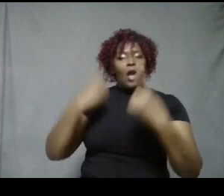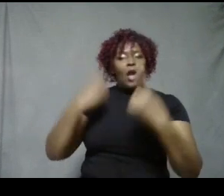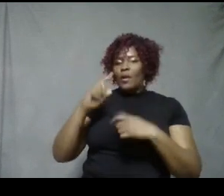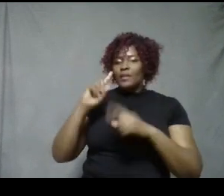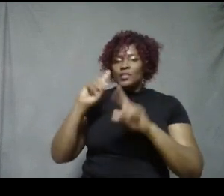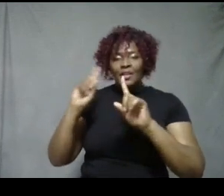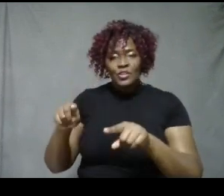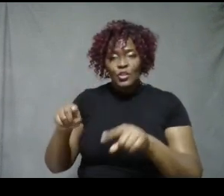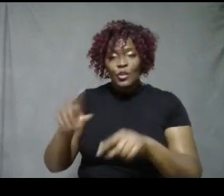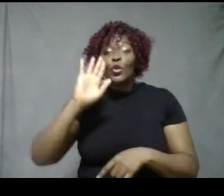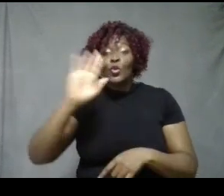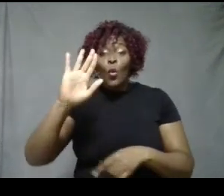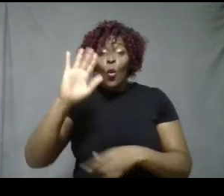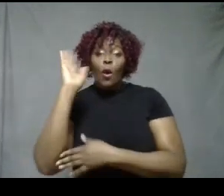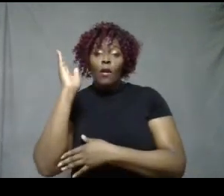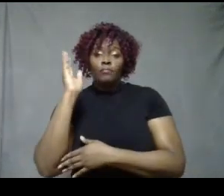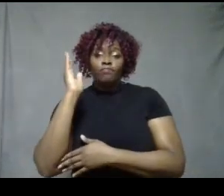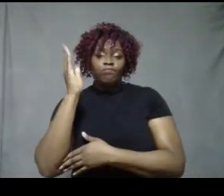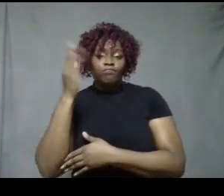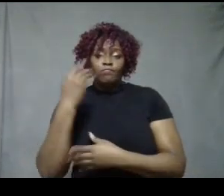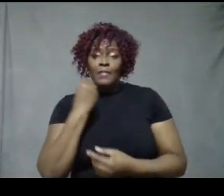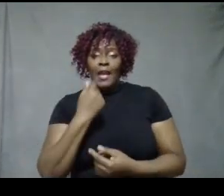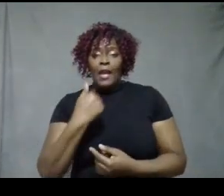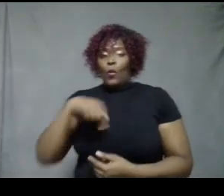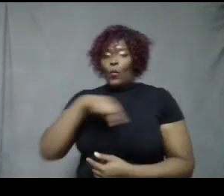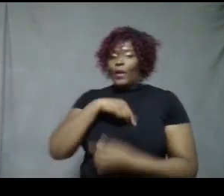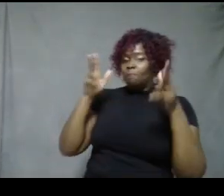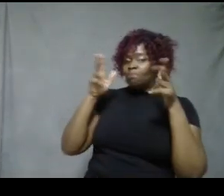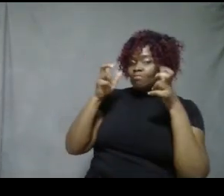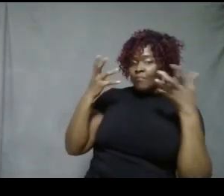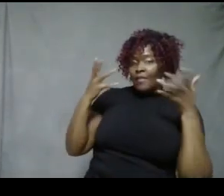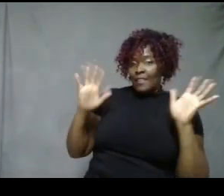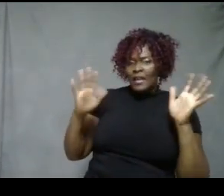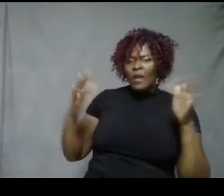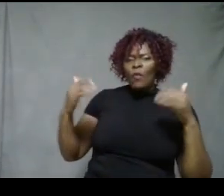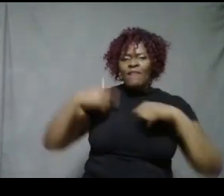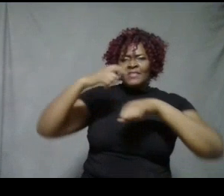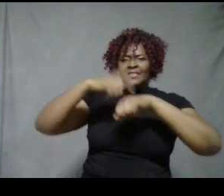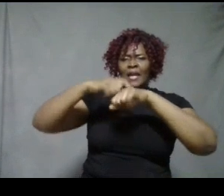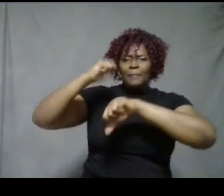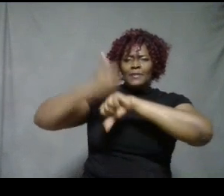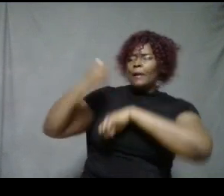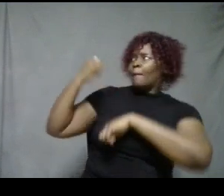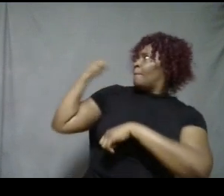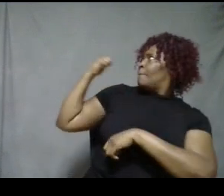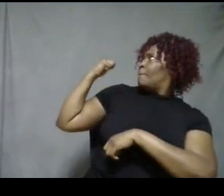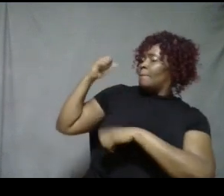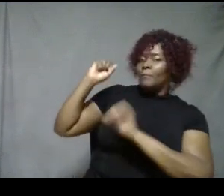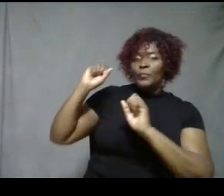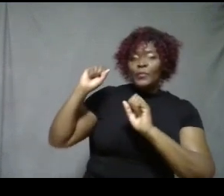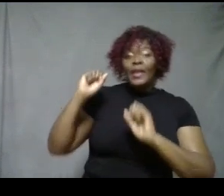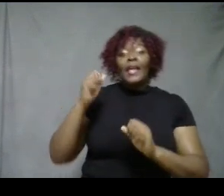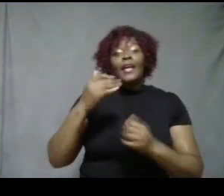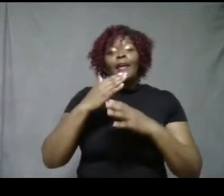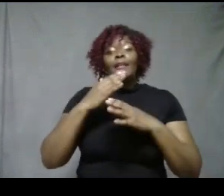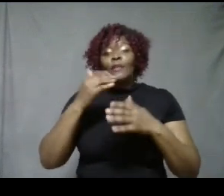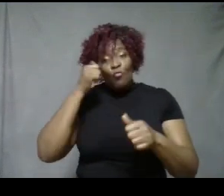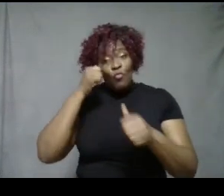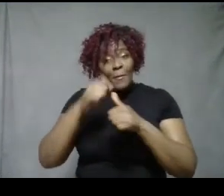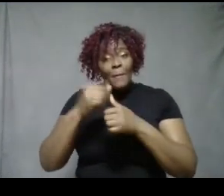you to be heard, so we're going to listen, and the timer is up behind us. And please don't forget to state your name for the